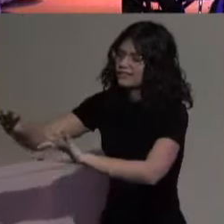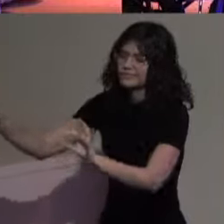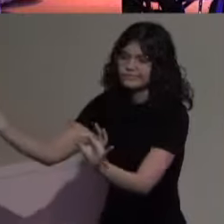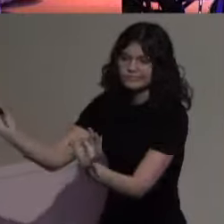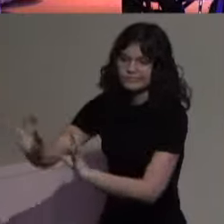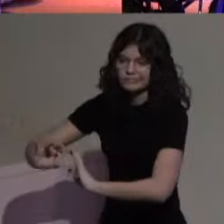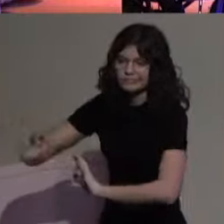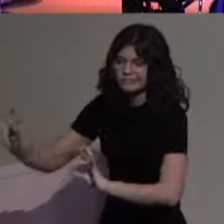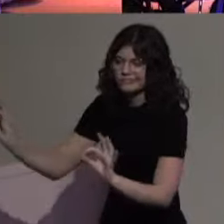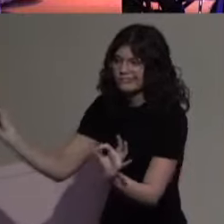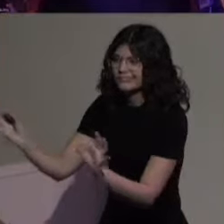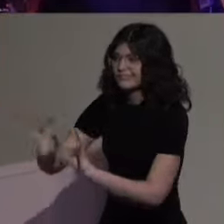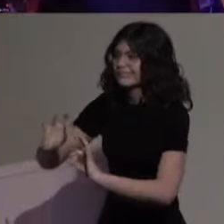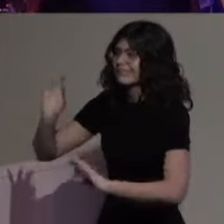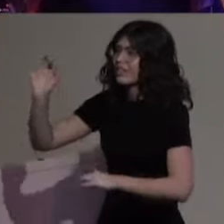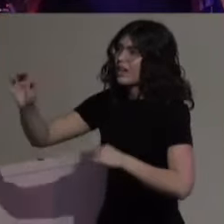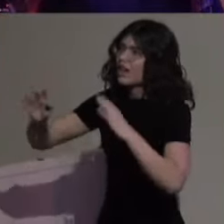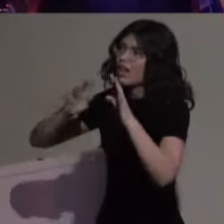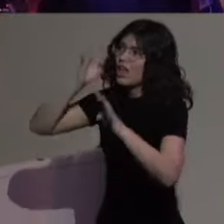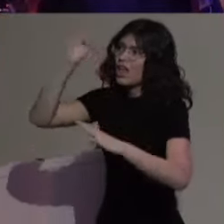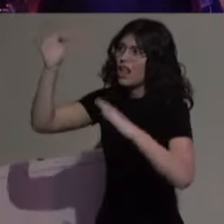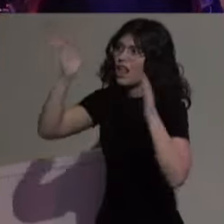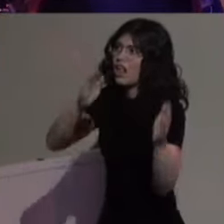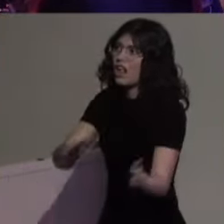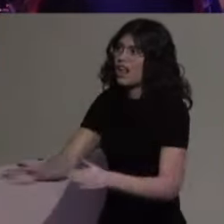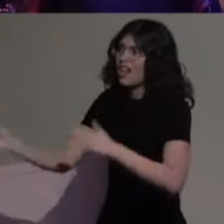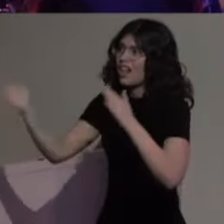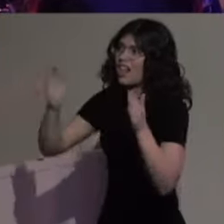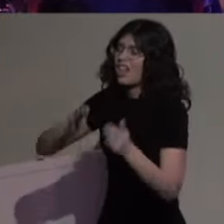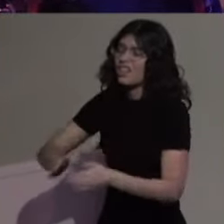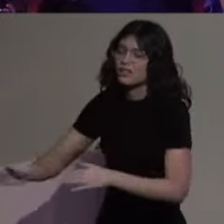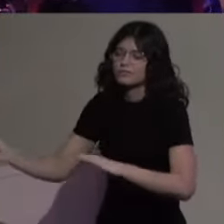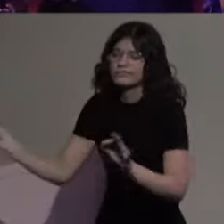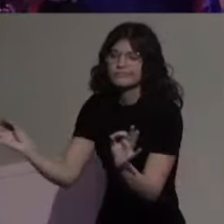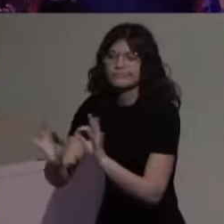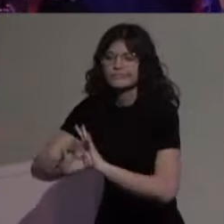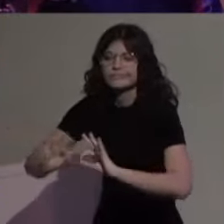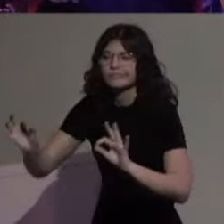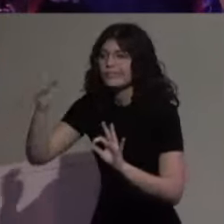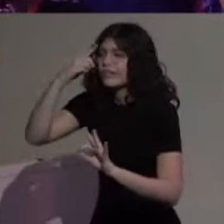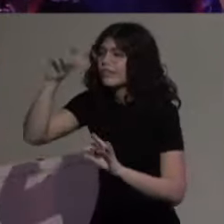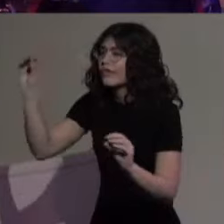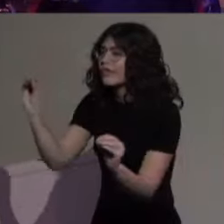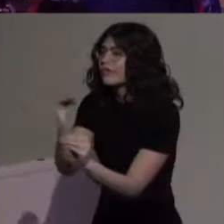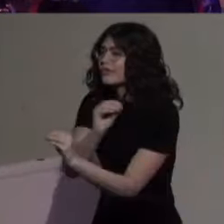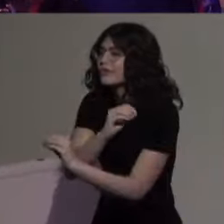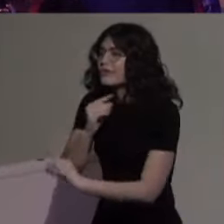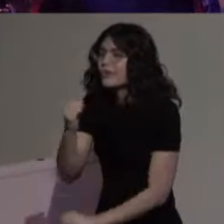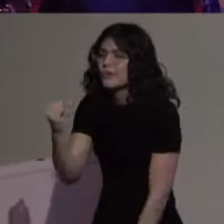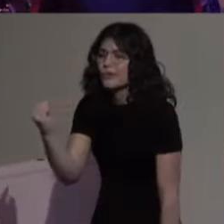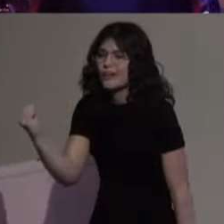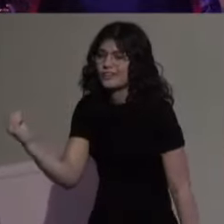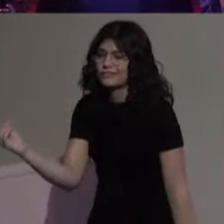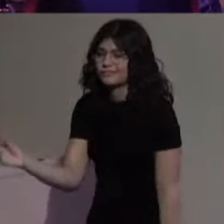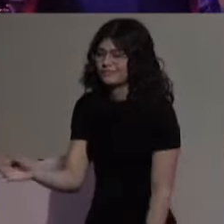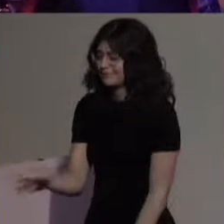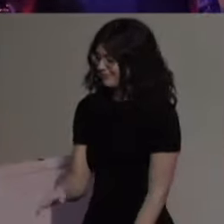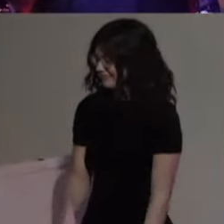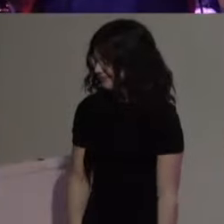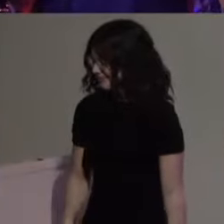land, making all his nowhere plans for nobody.